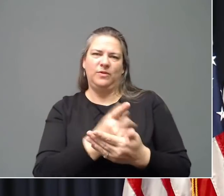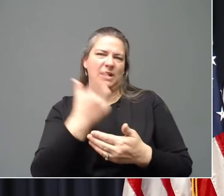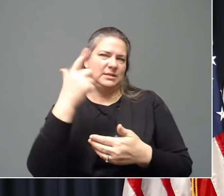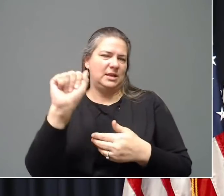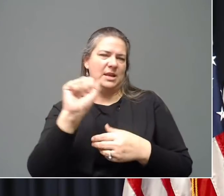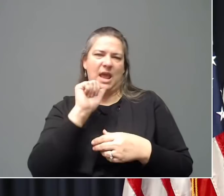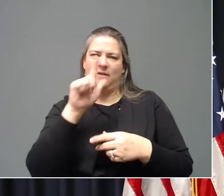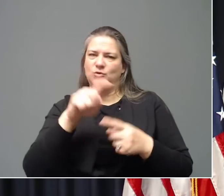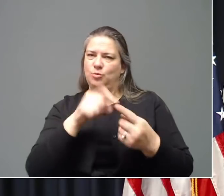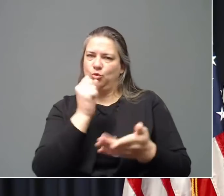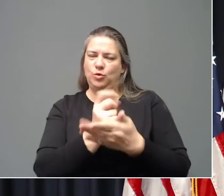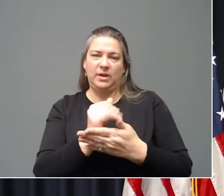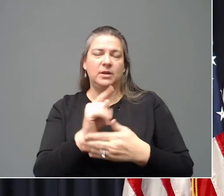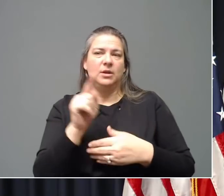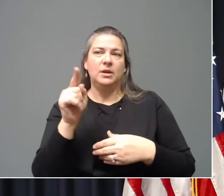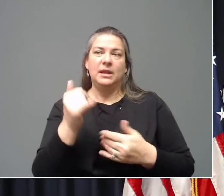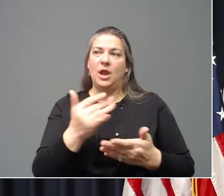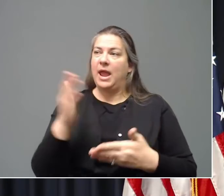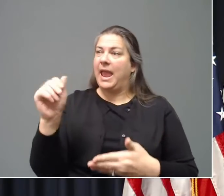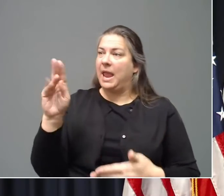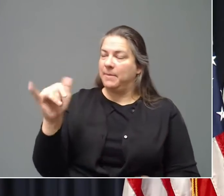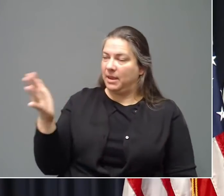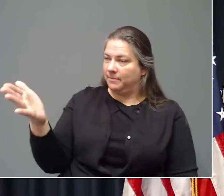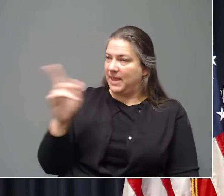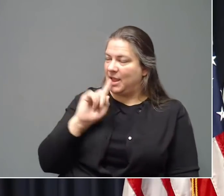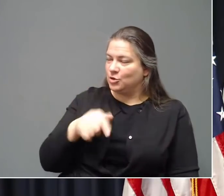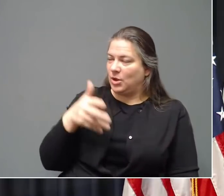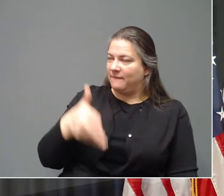go to Amy for the other piece.